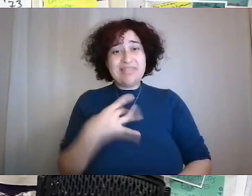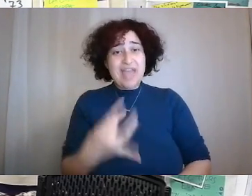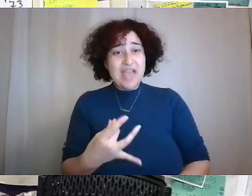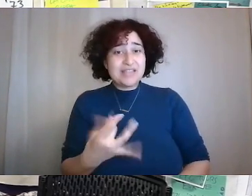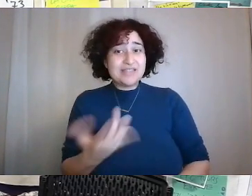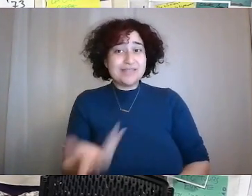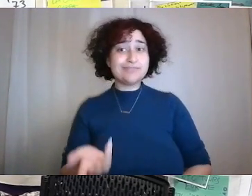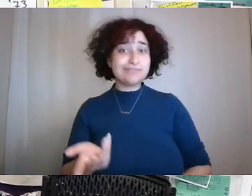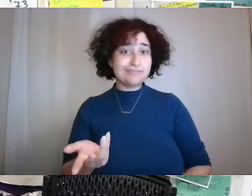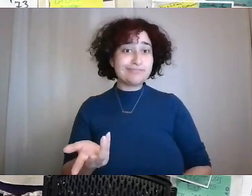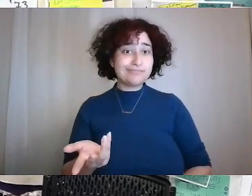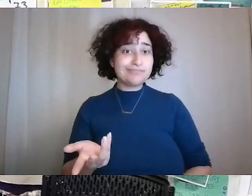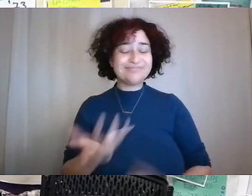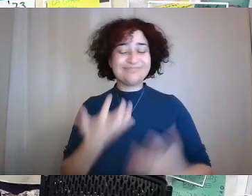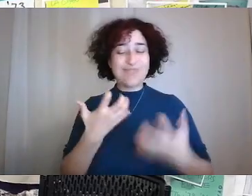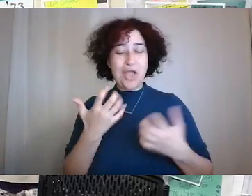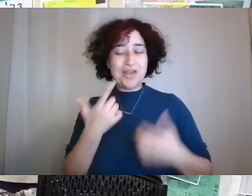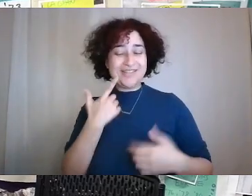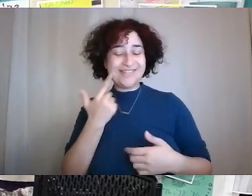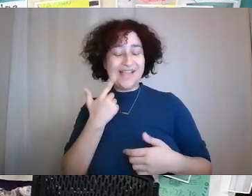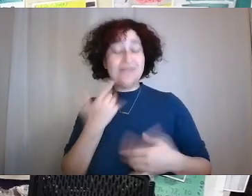and still